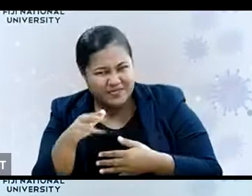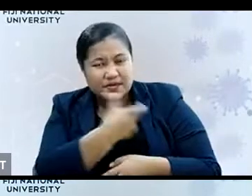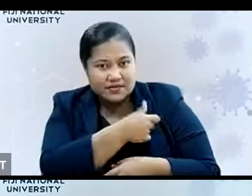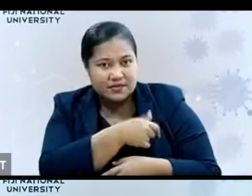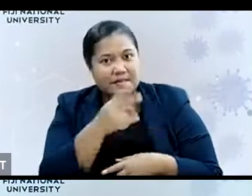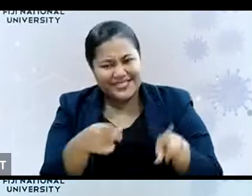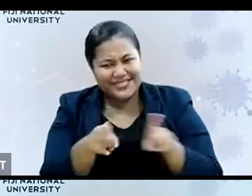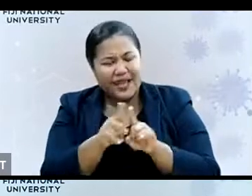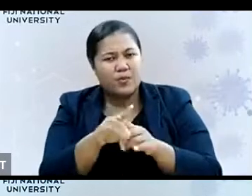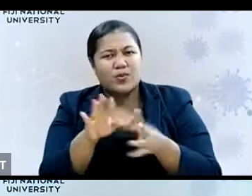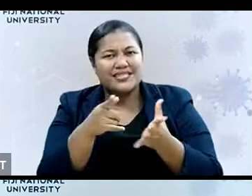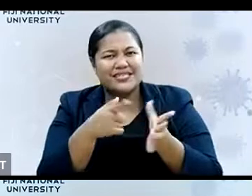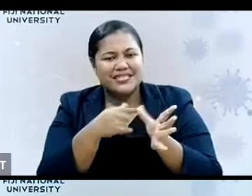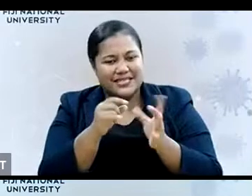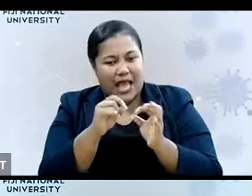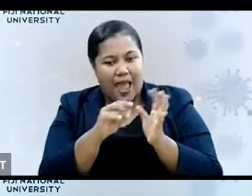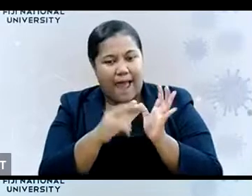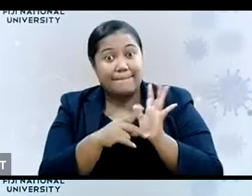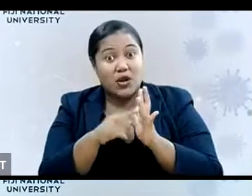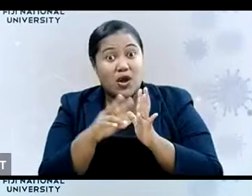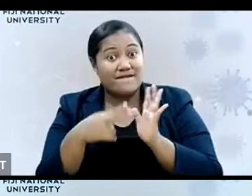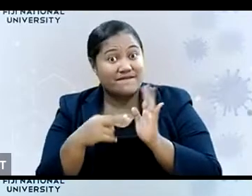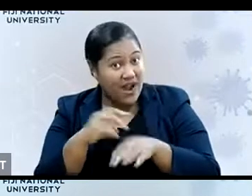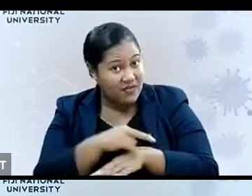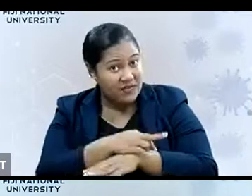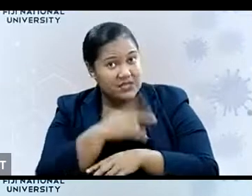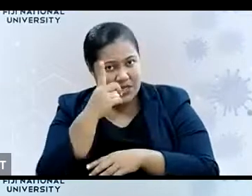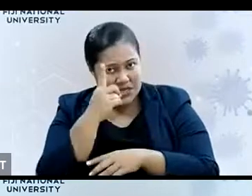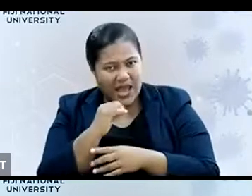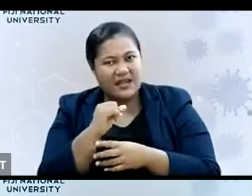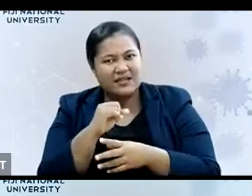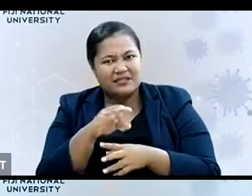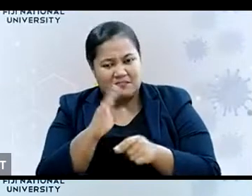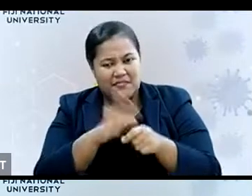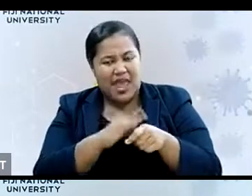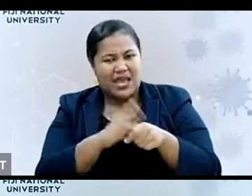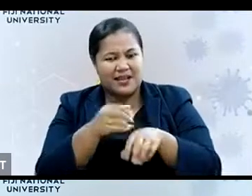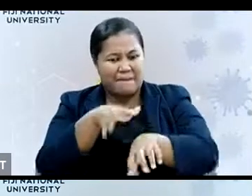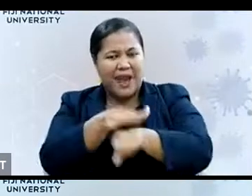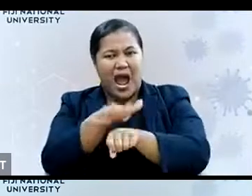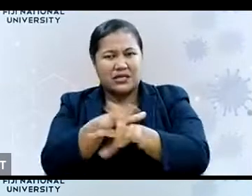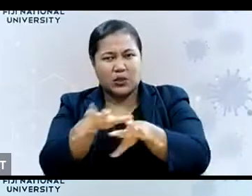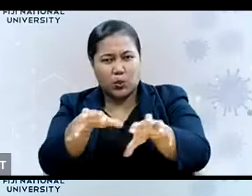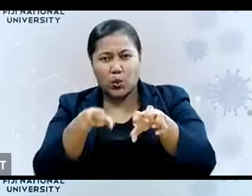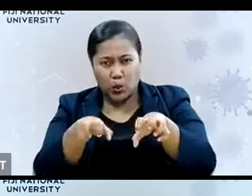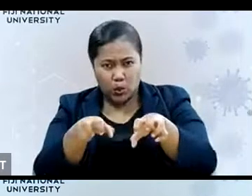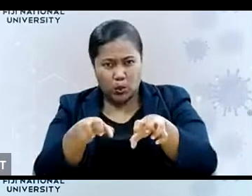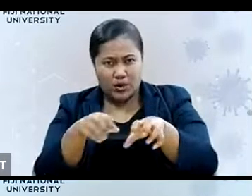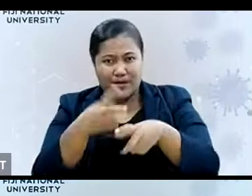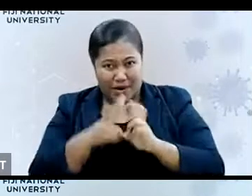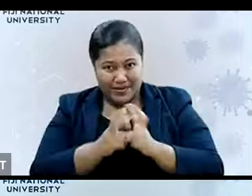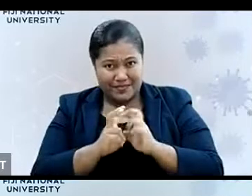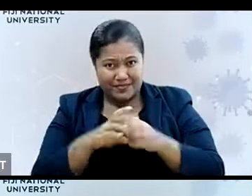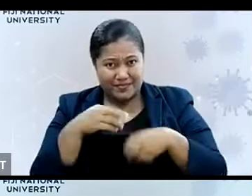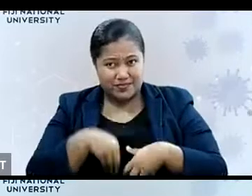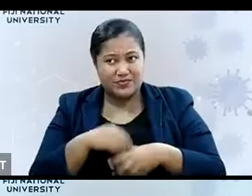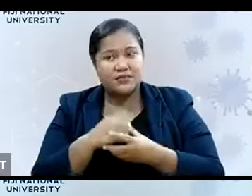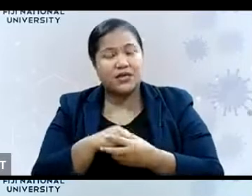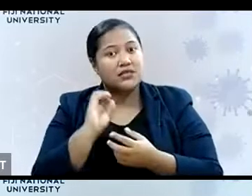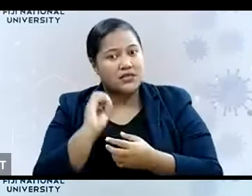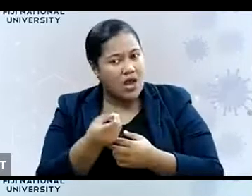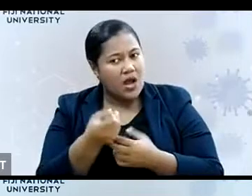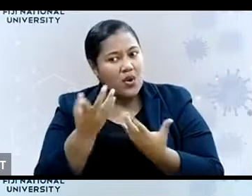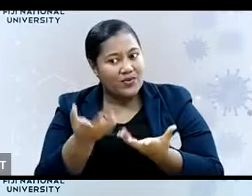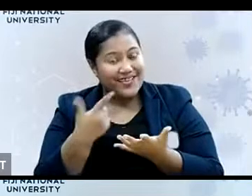adenovirus, because we know that adenoviruses can cause clotting problems, rarely. And so it is